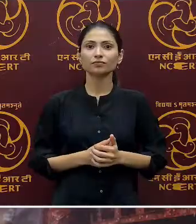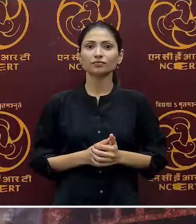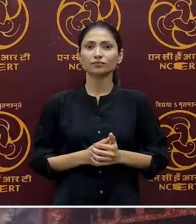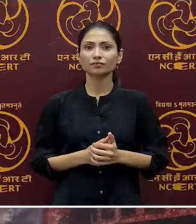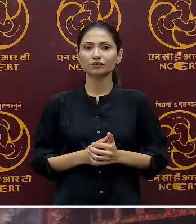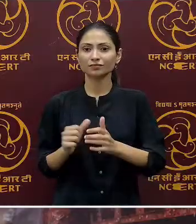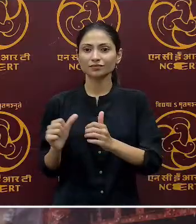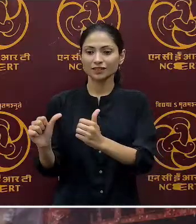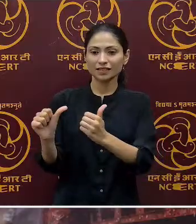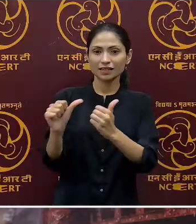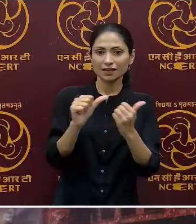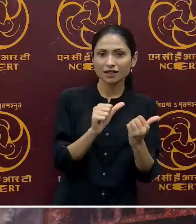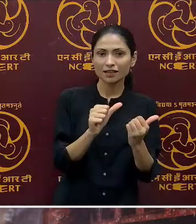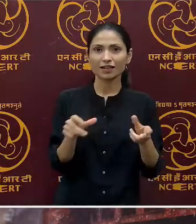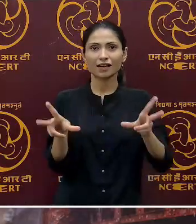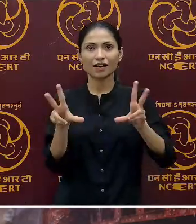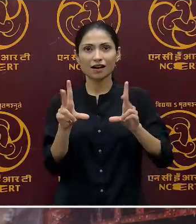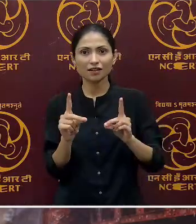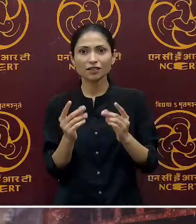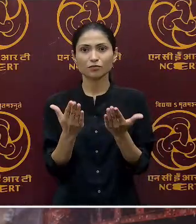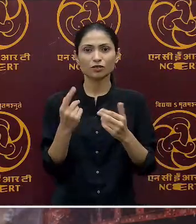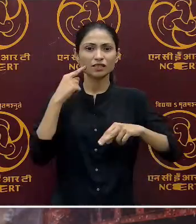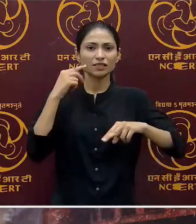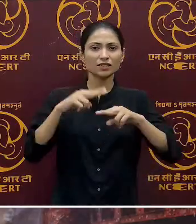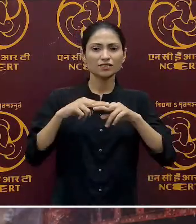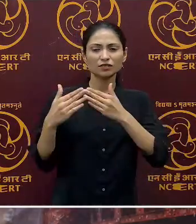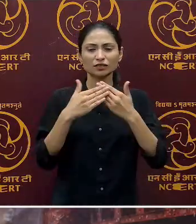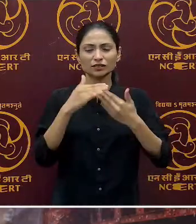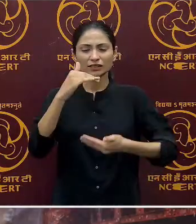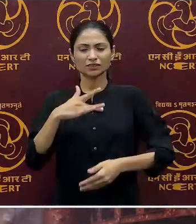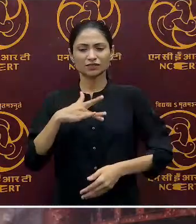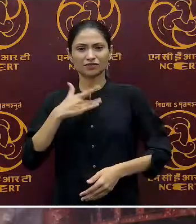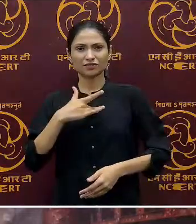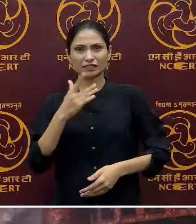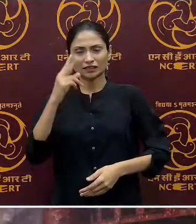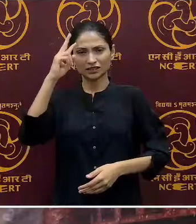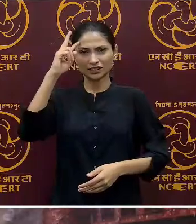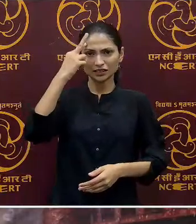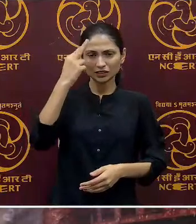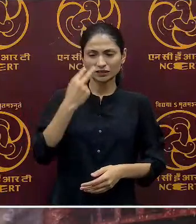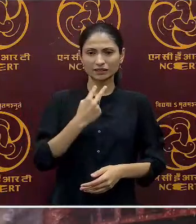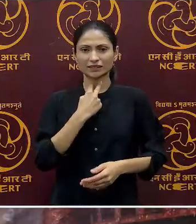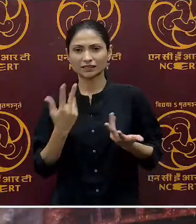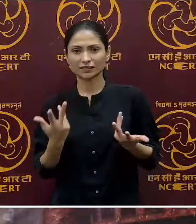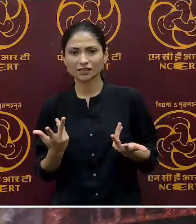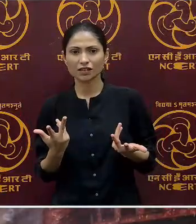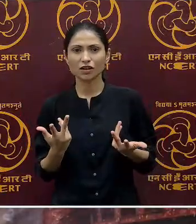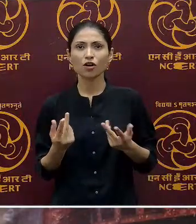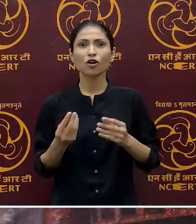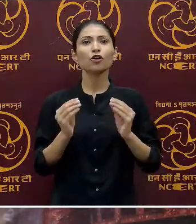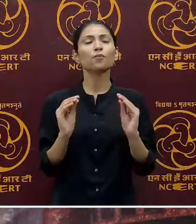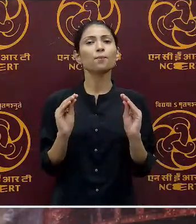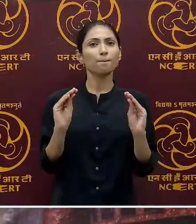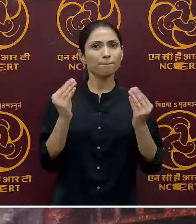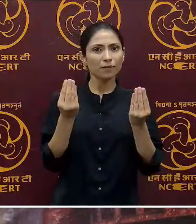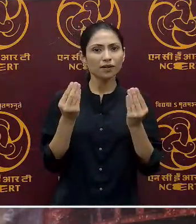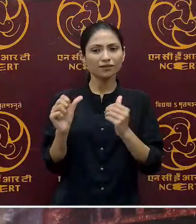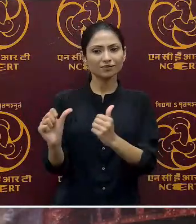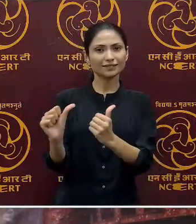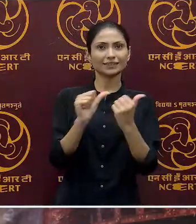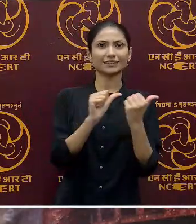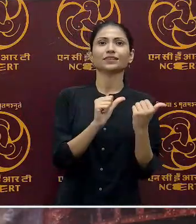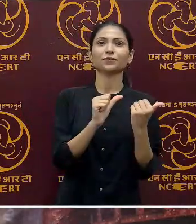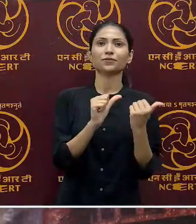reset option if student gets stuck at any step. So it's very convenient for them to get reset